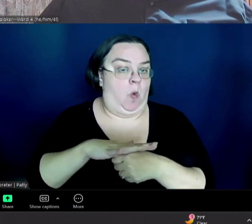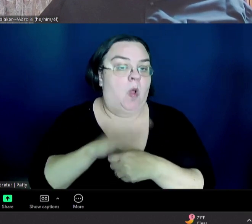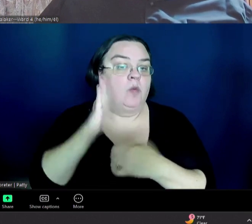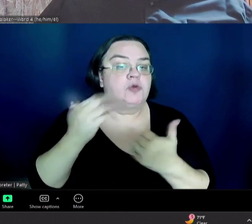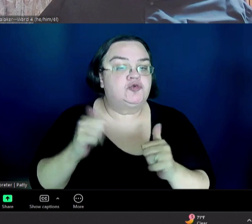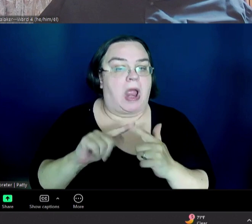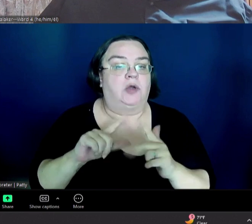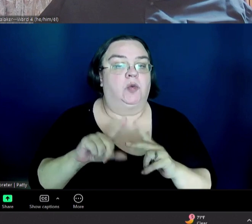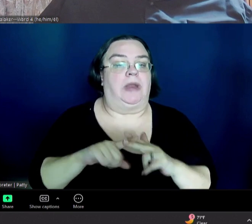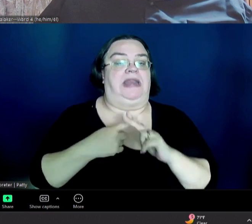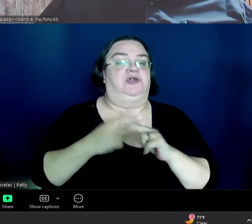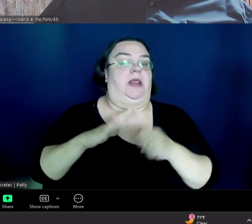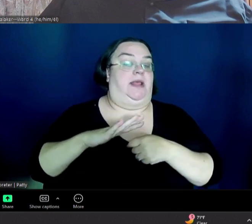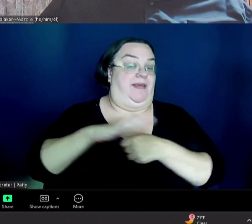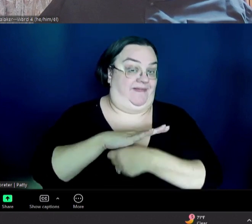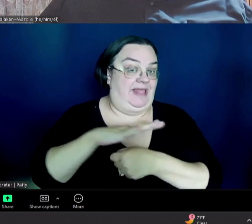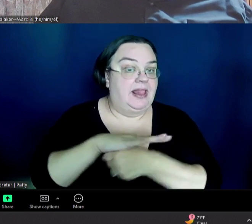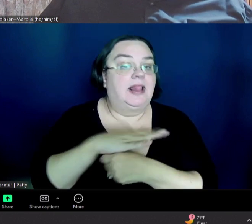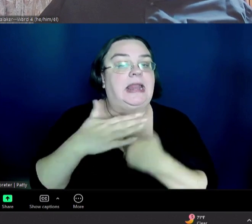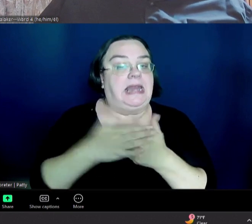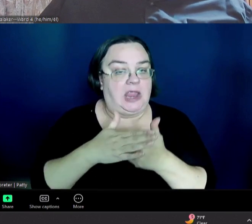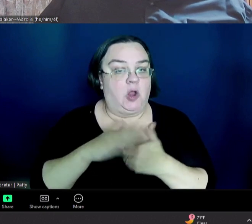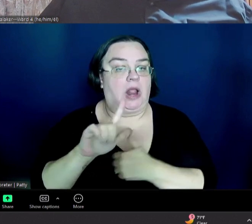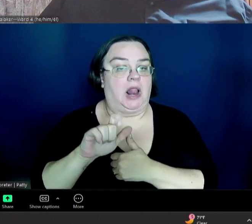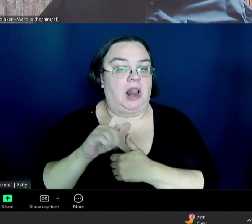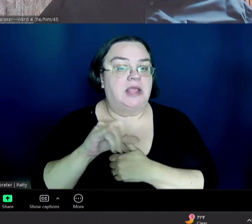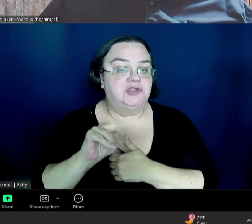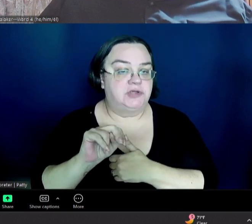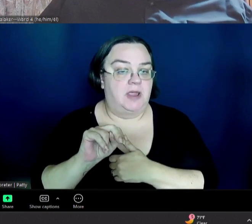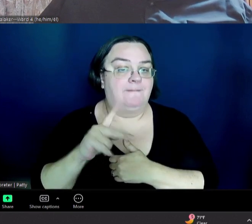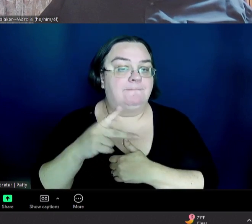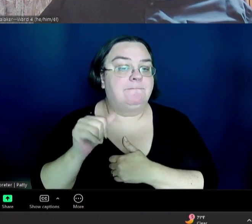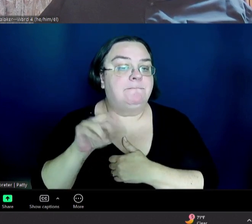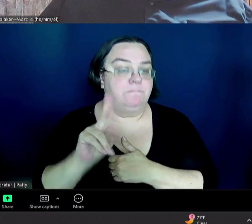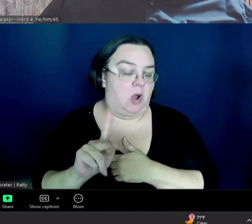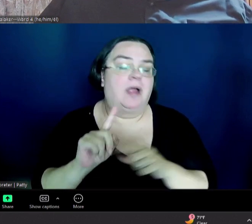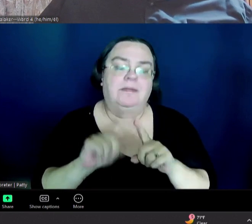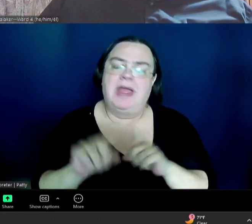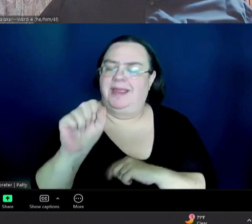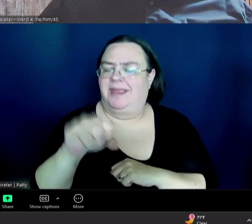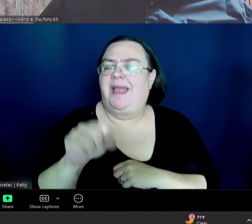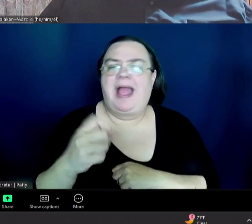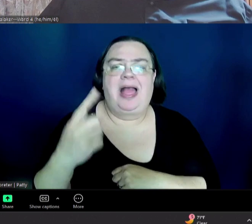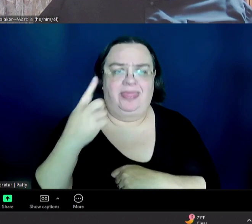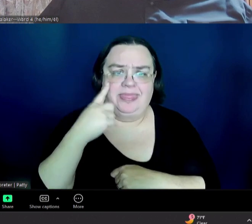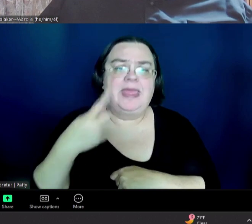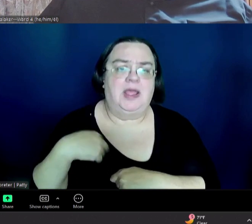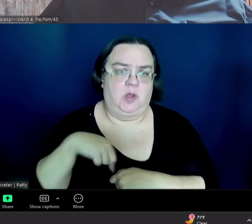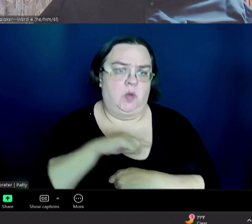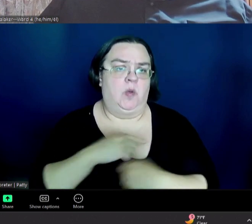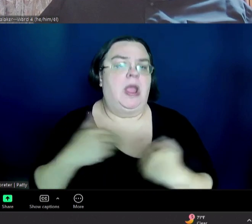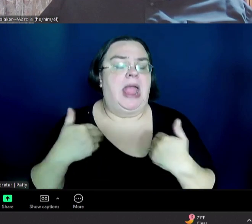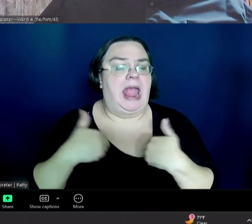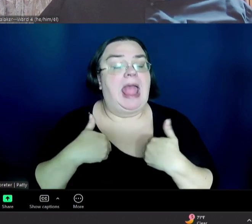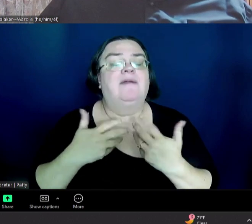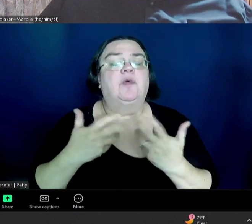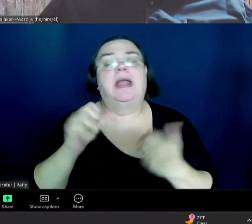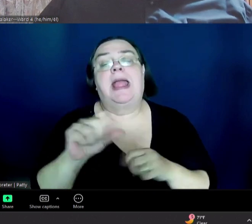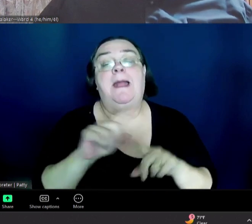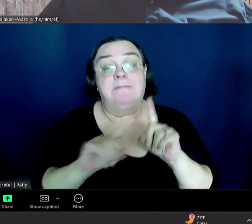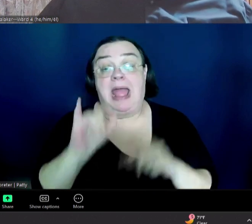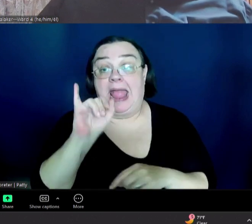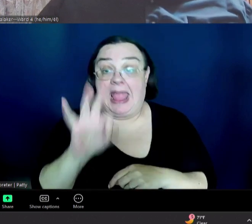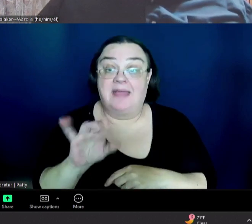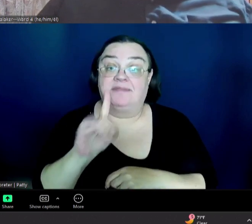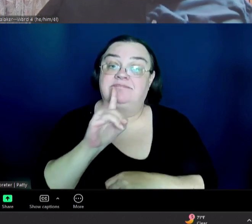initially near Legion Park. But I think that, yeah, we've got quite a bit of, but if we ever did run out,